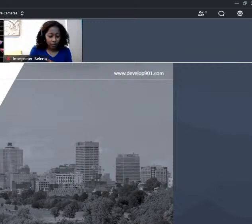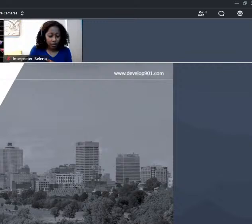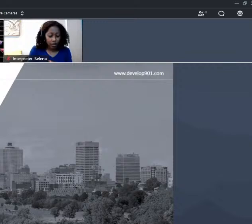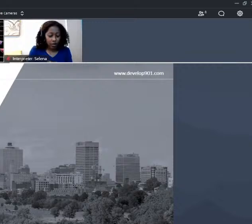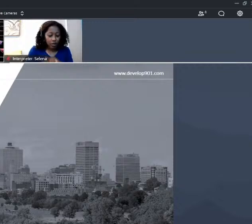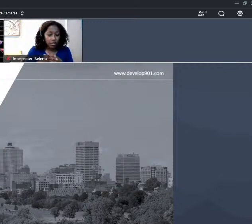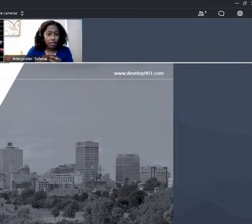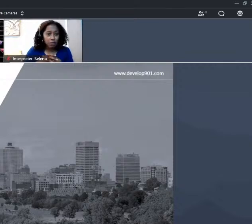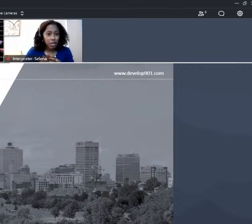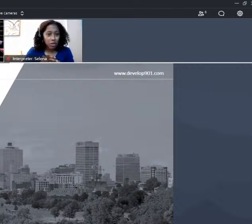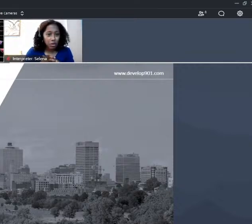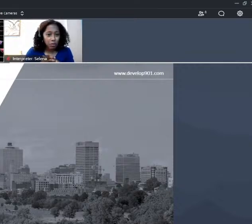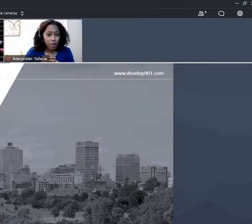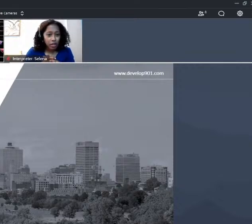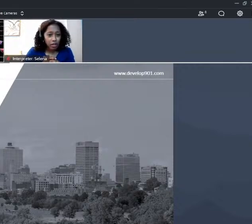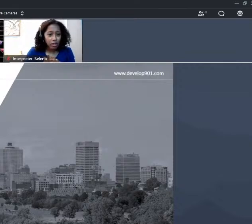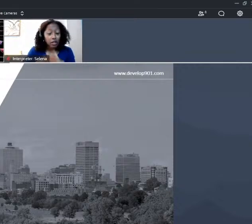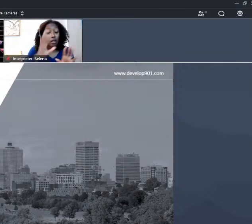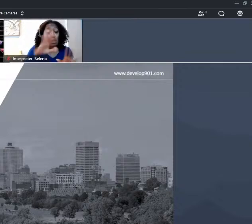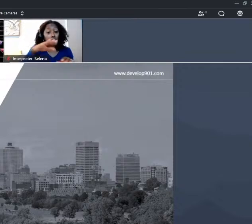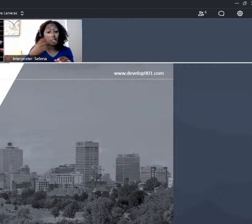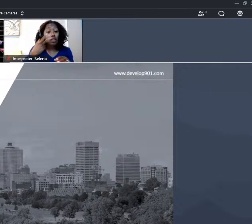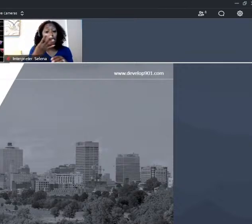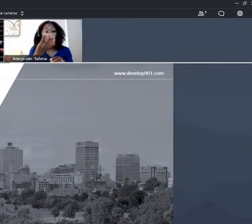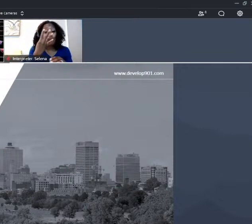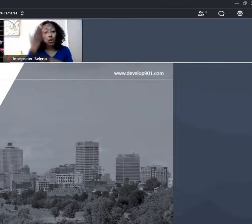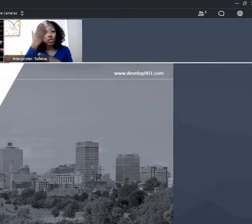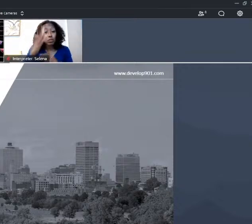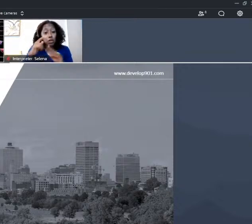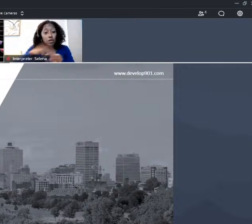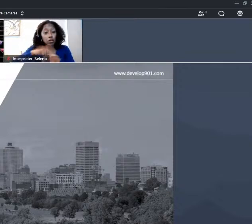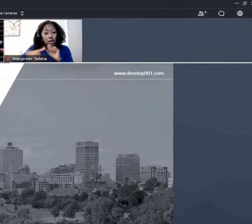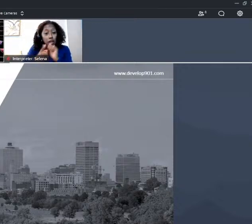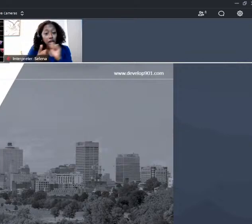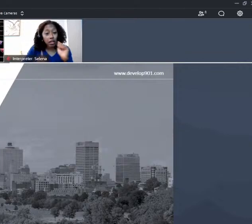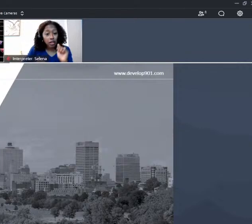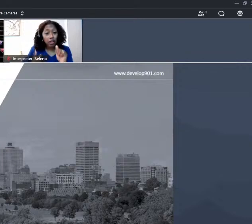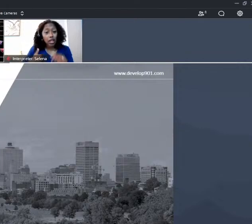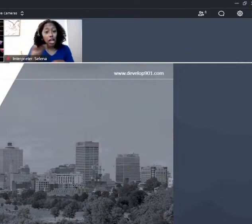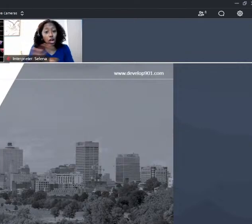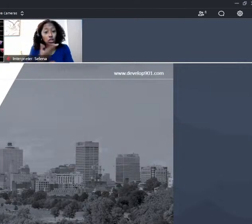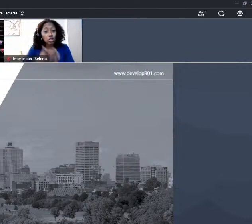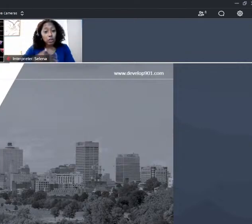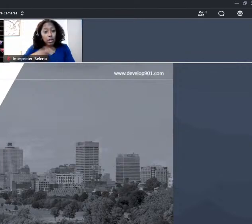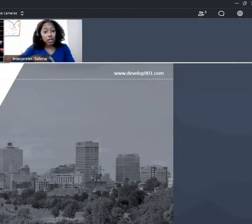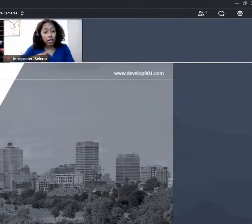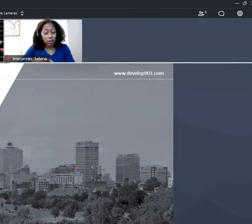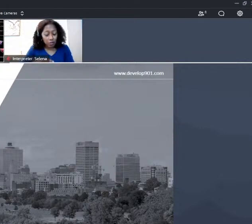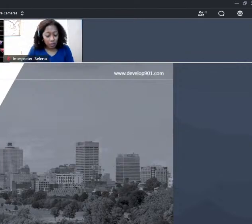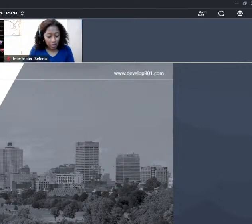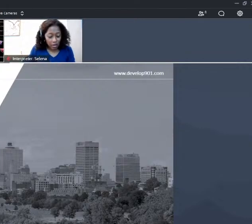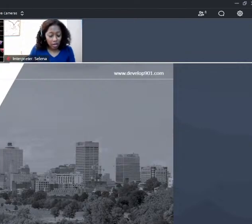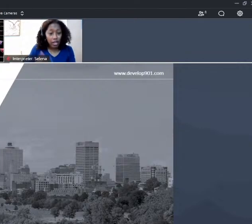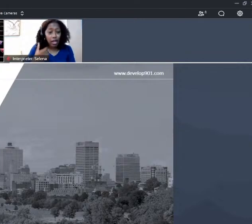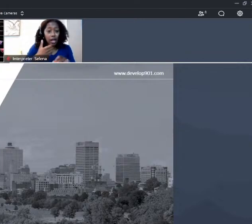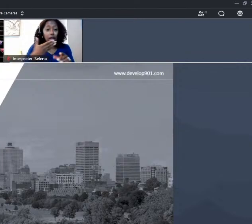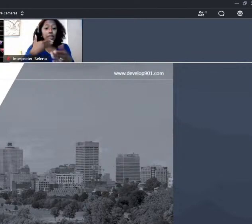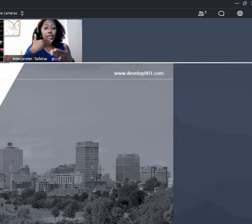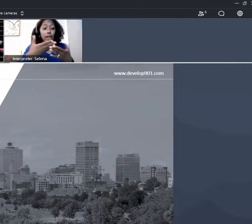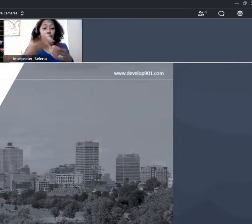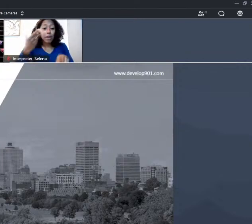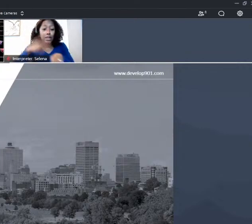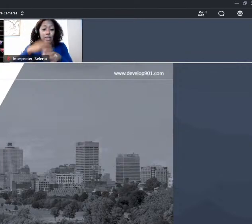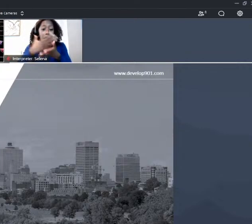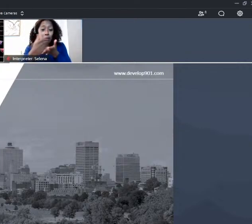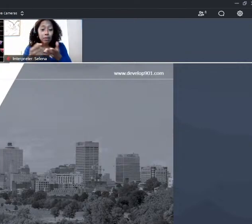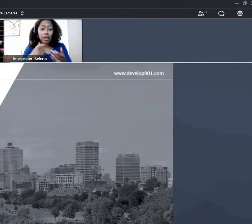Ms. Strong, there are 4 folks behind you. I yield my time. Okay. Thank you for listening. I'm sorry, I'm not trying to be rough on it, but just trying to be